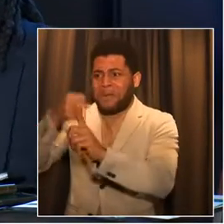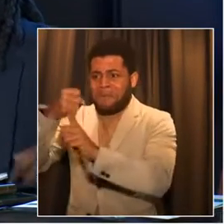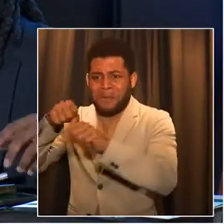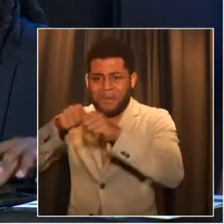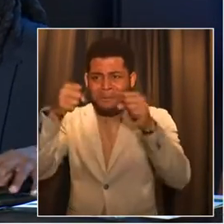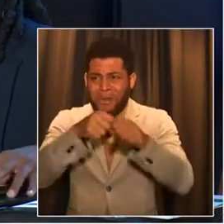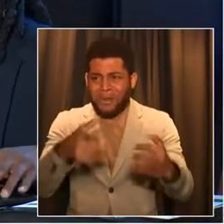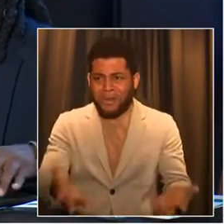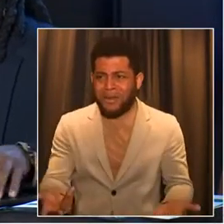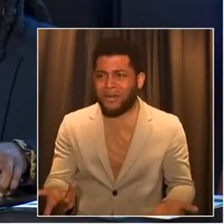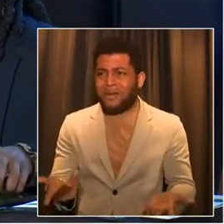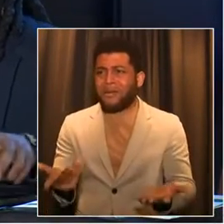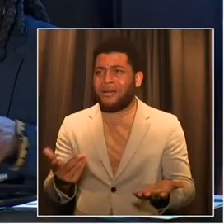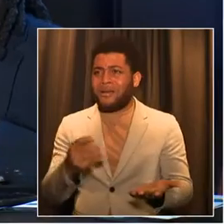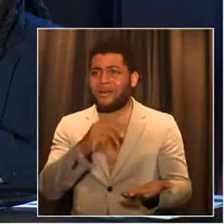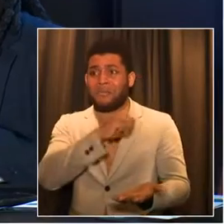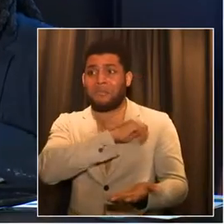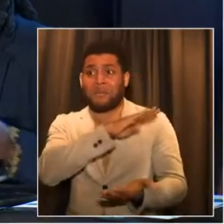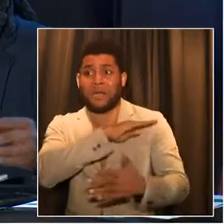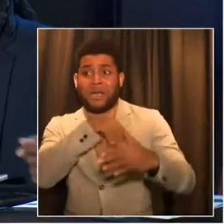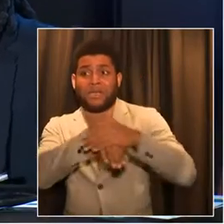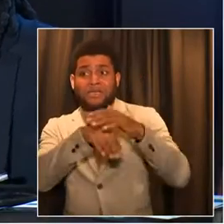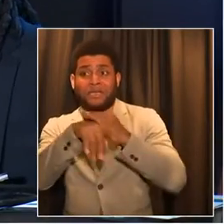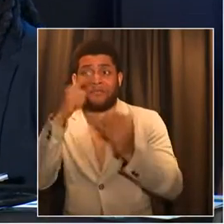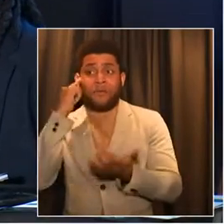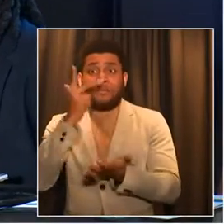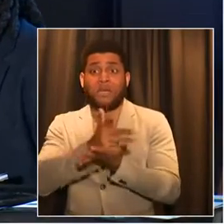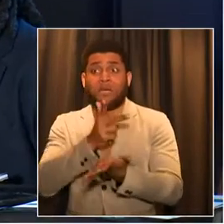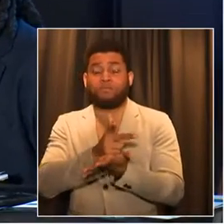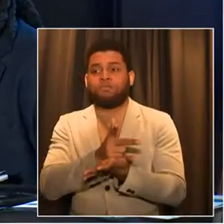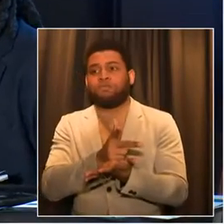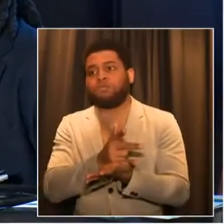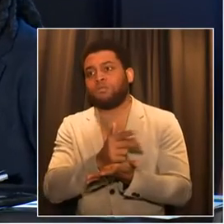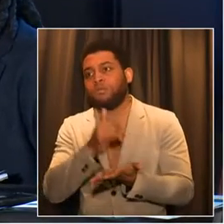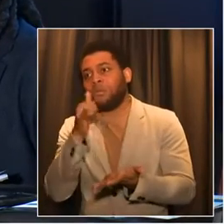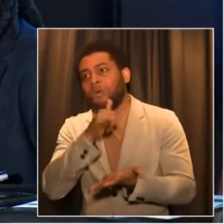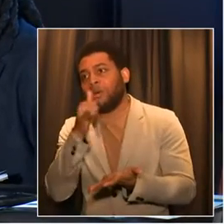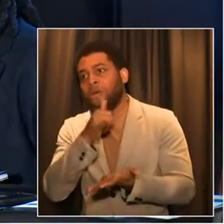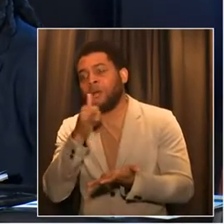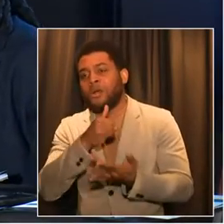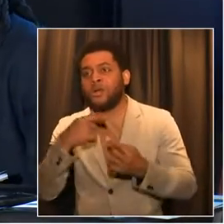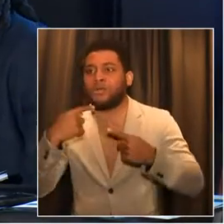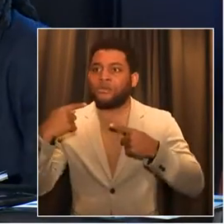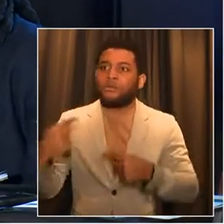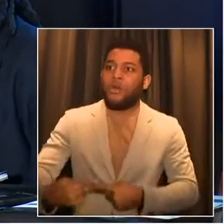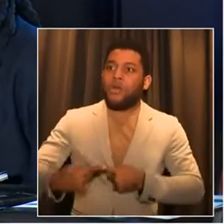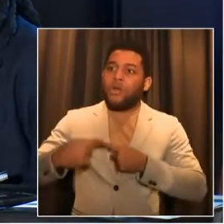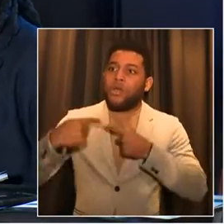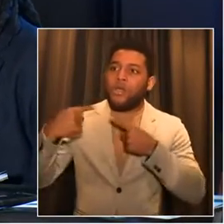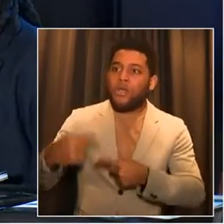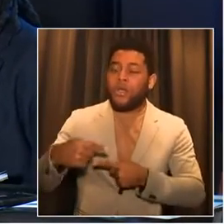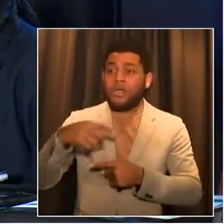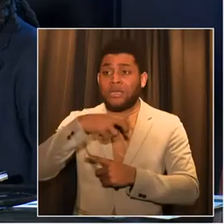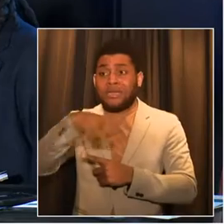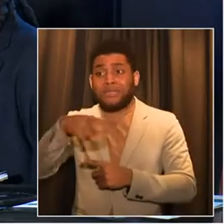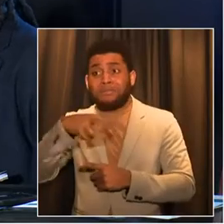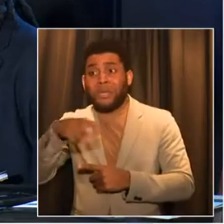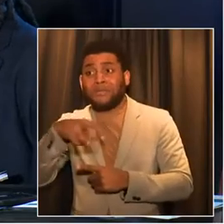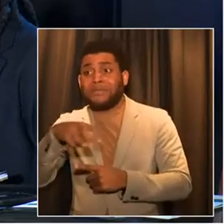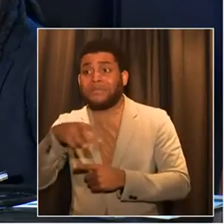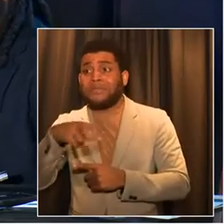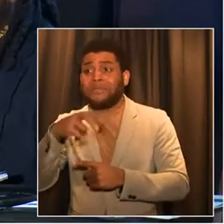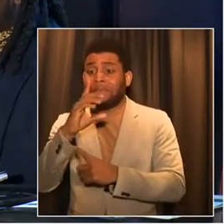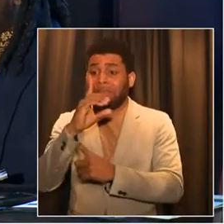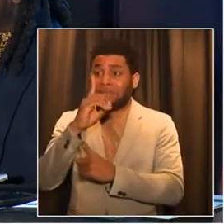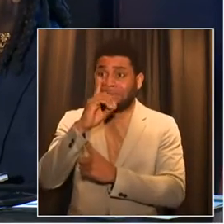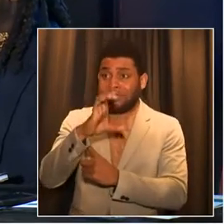to parking. It's becoming more cumbersome to travel in D.C. Instead of going to our neighbors' jurisdictions to park.